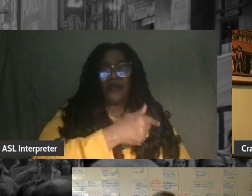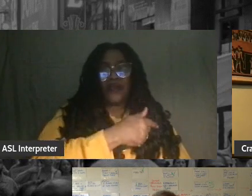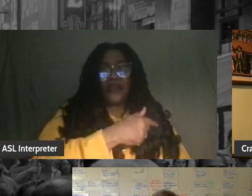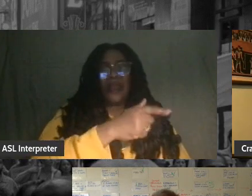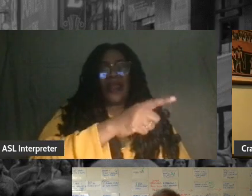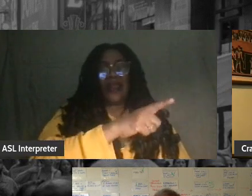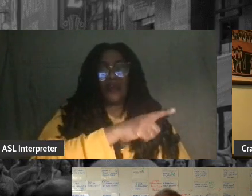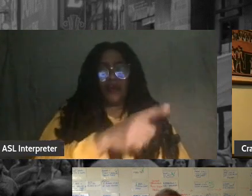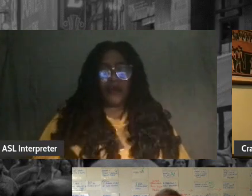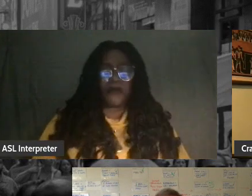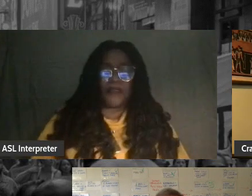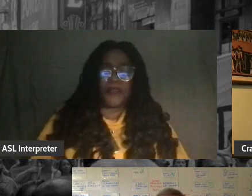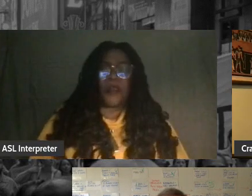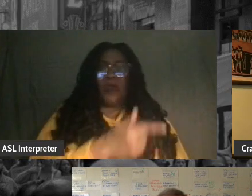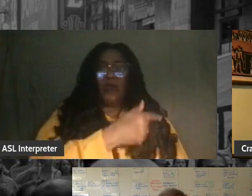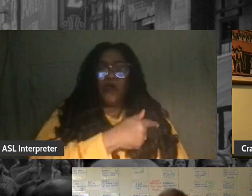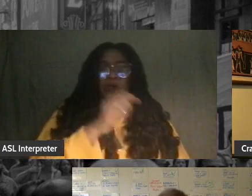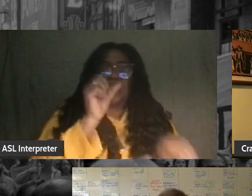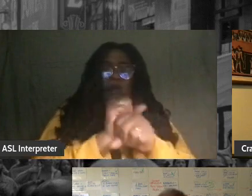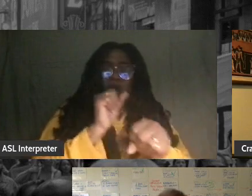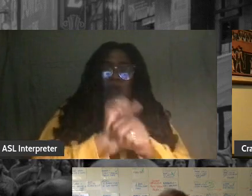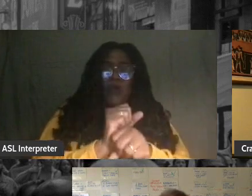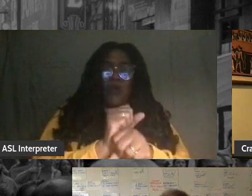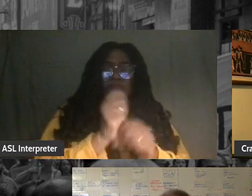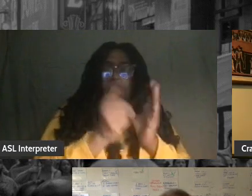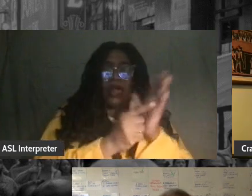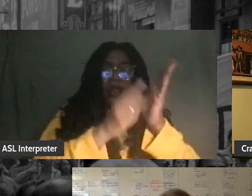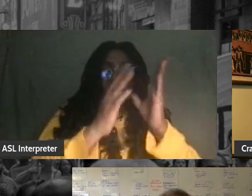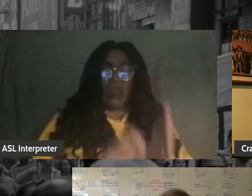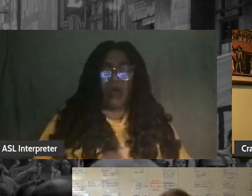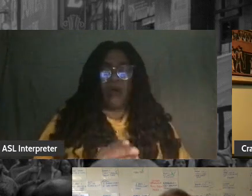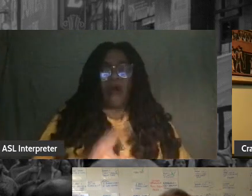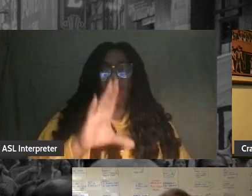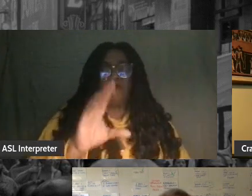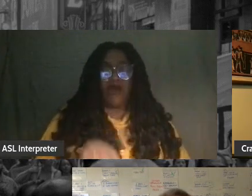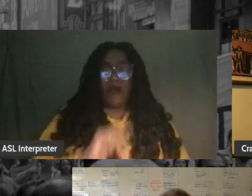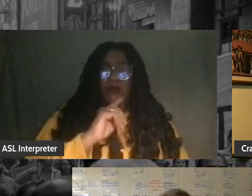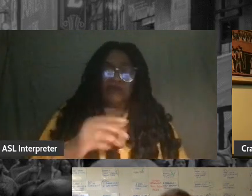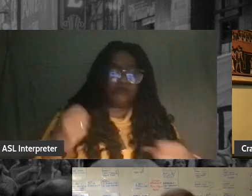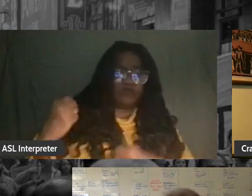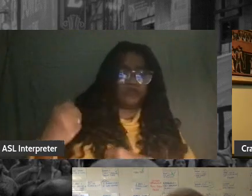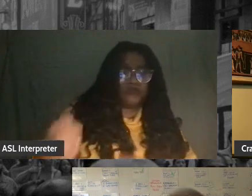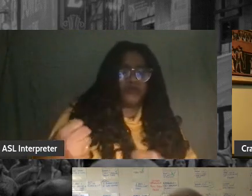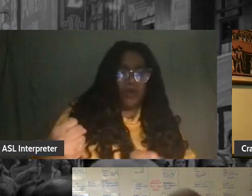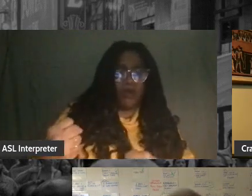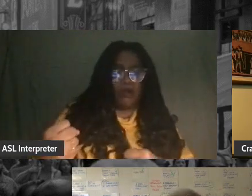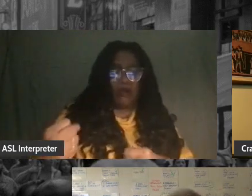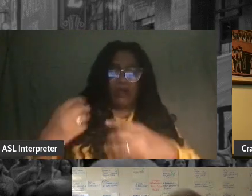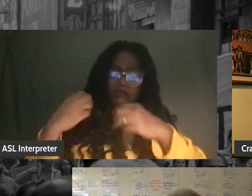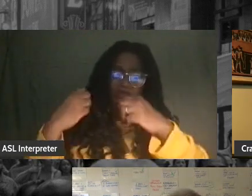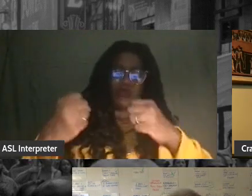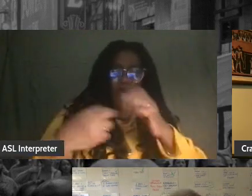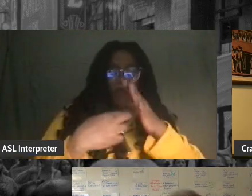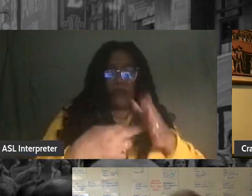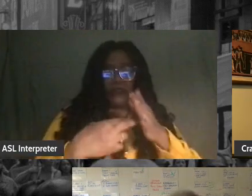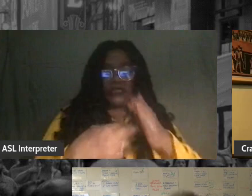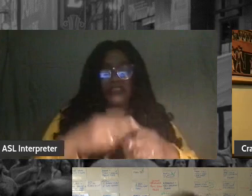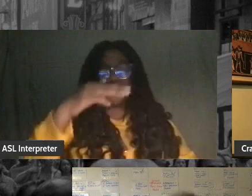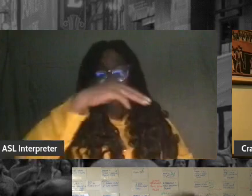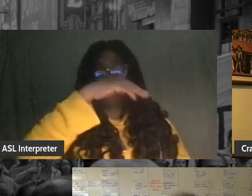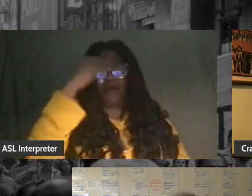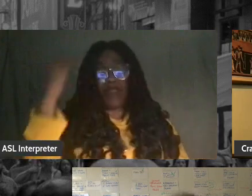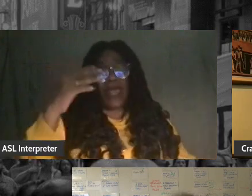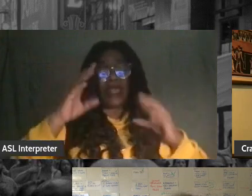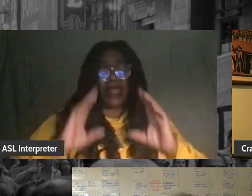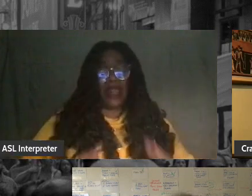Gordon, as someone who's worked at a firm that has had a strong representation of Black clients, do you think that the events of the